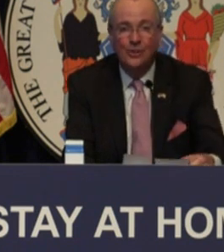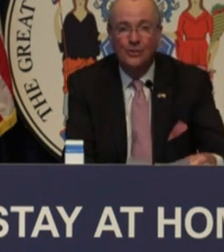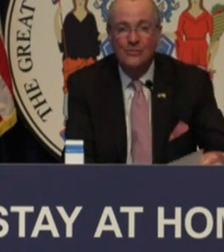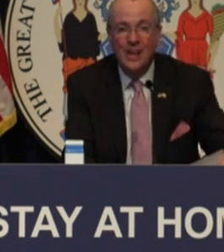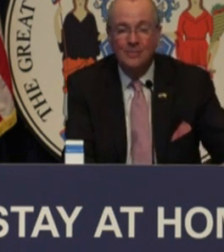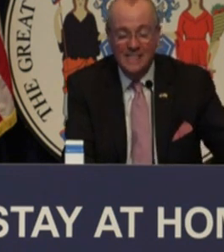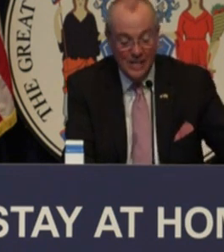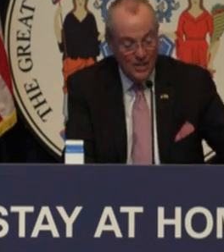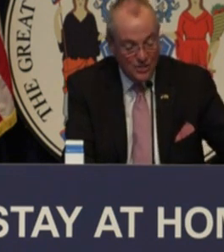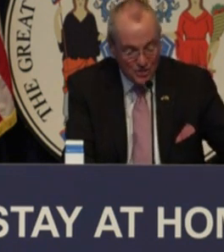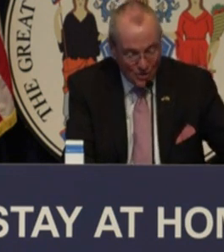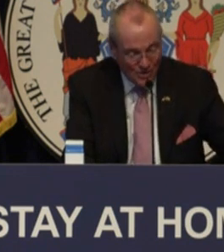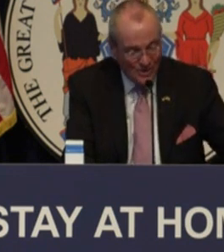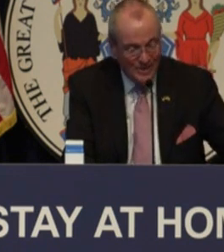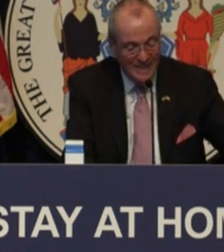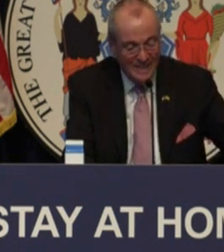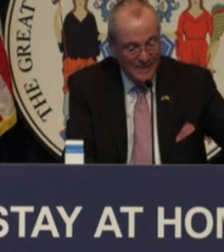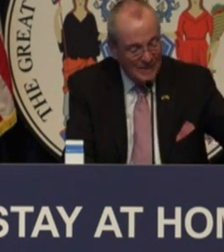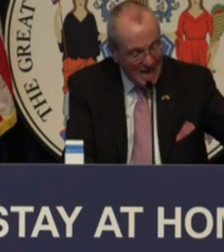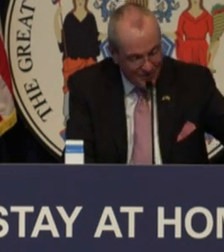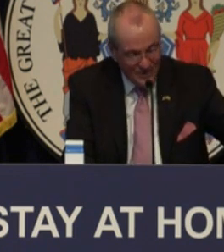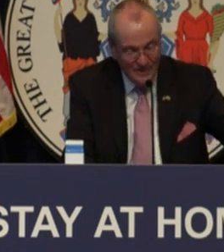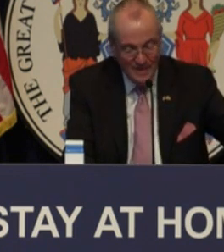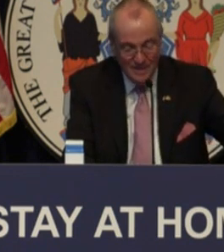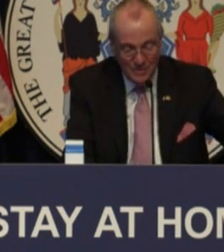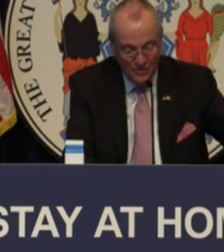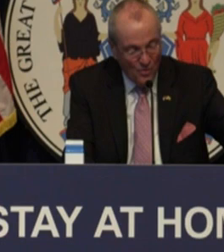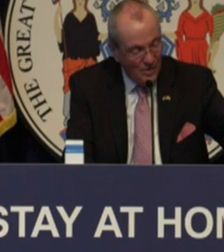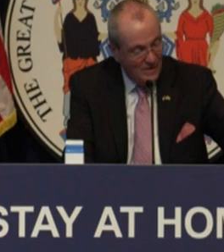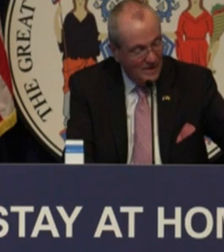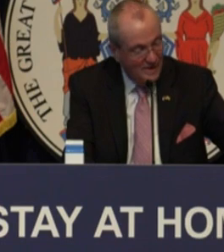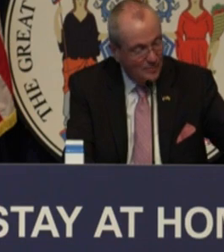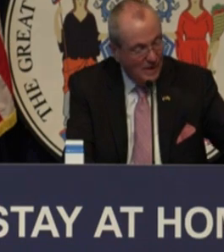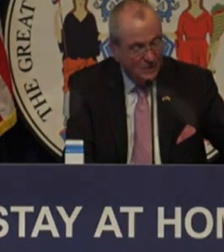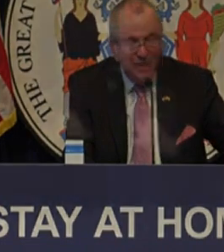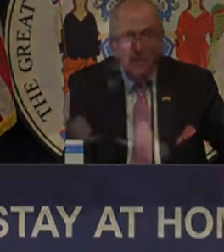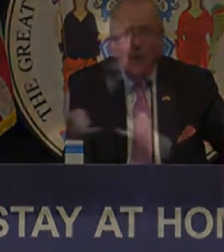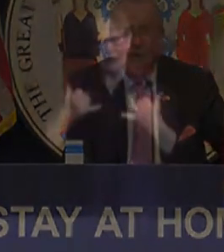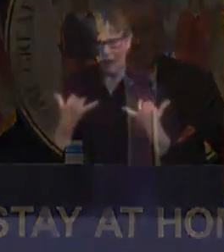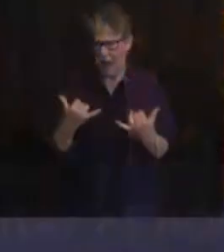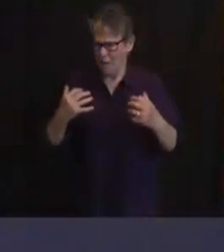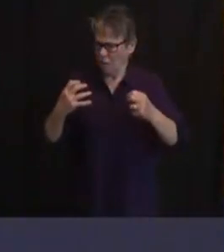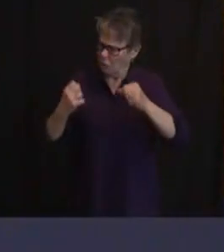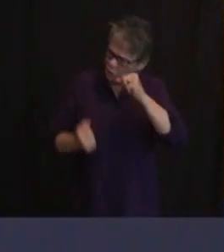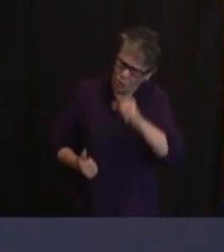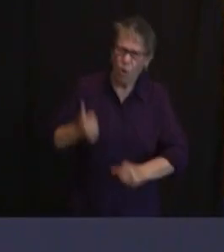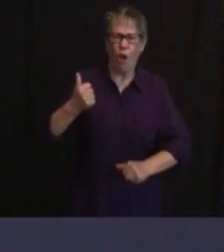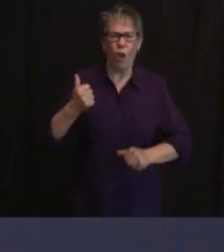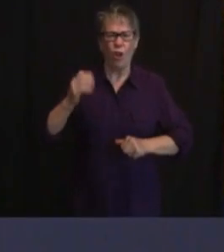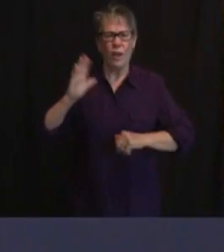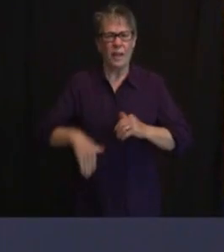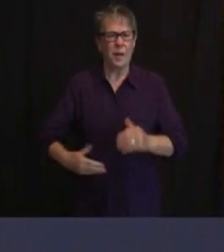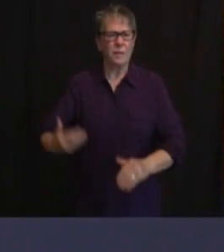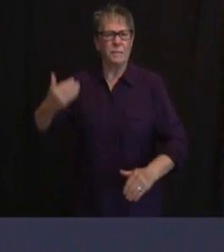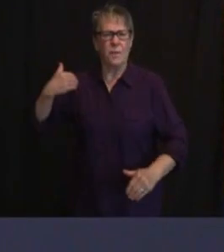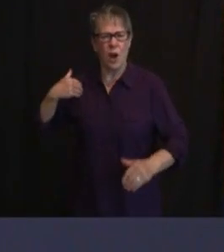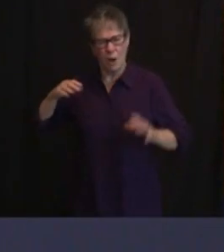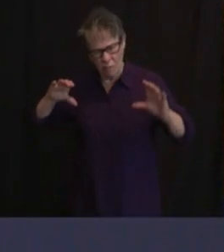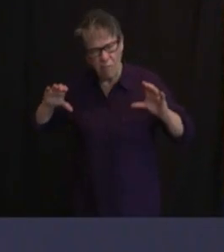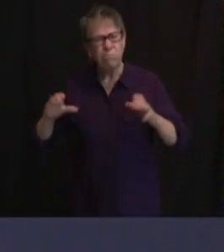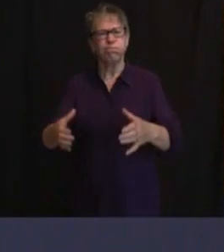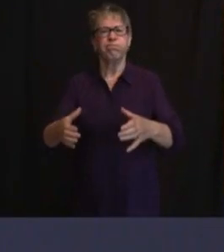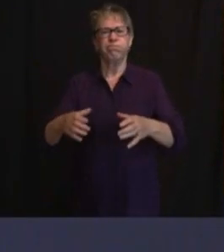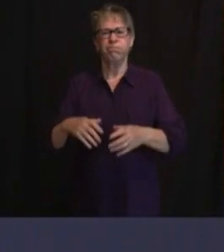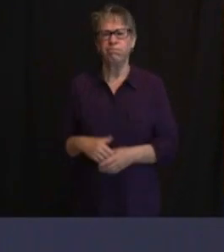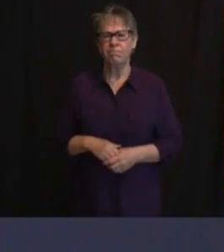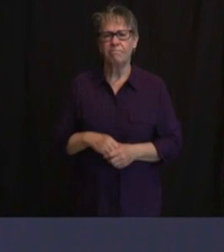extraordinary New Jersey family stronger than ever before. Please help me welcome the woman who needs no introduction, the